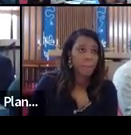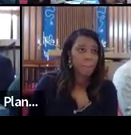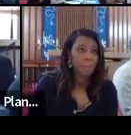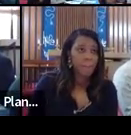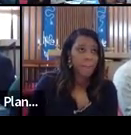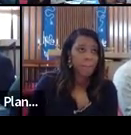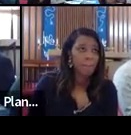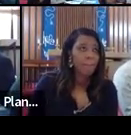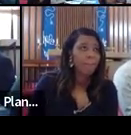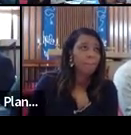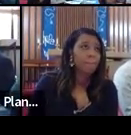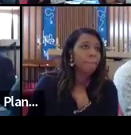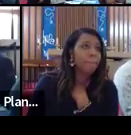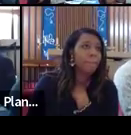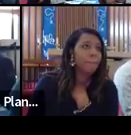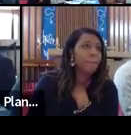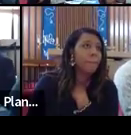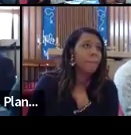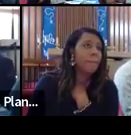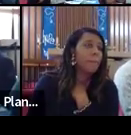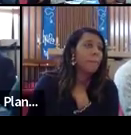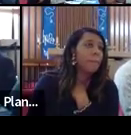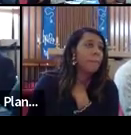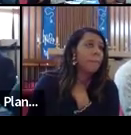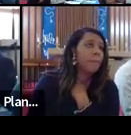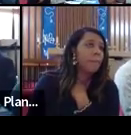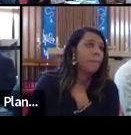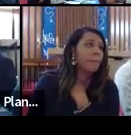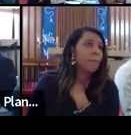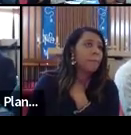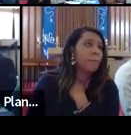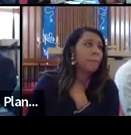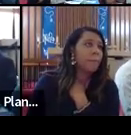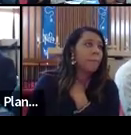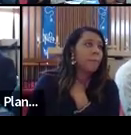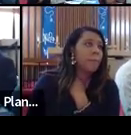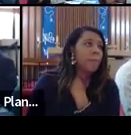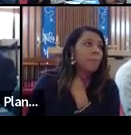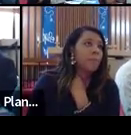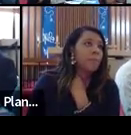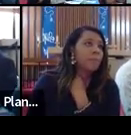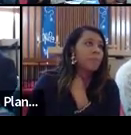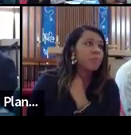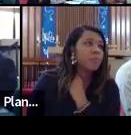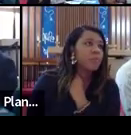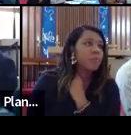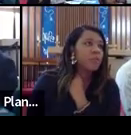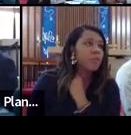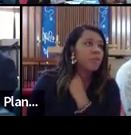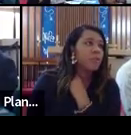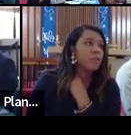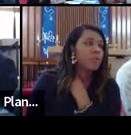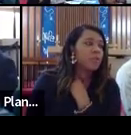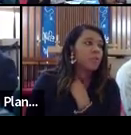and activated public space. Families notice the difference right away, particularly parents navigating these streets